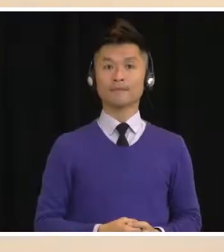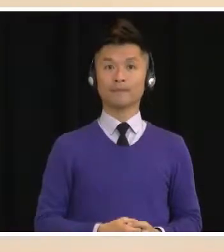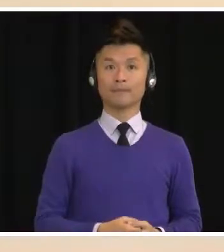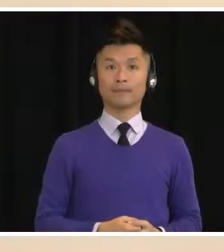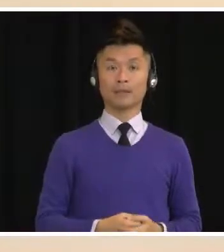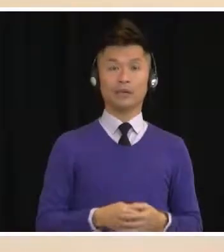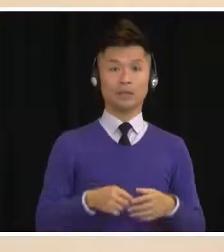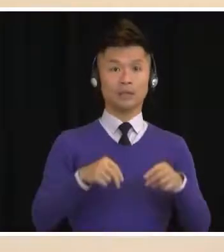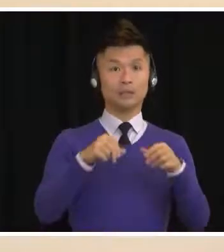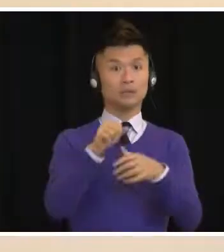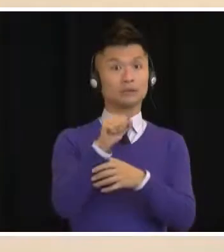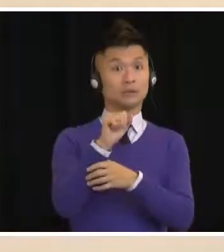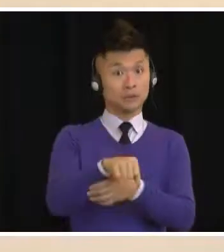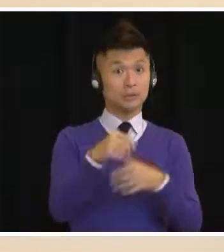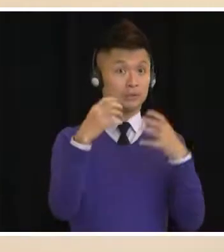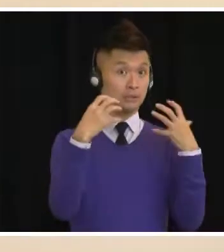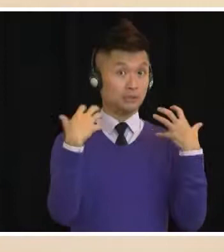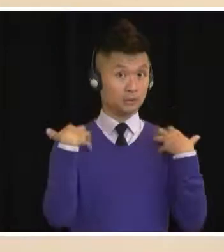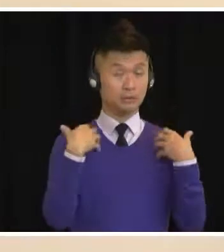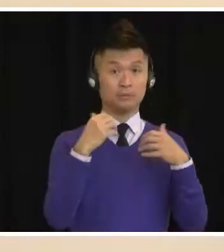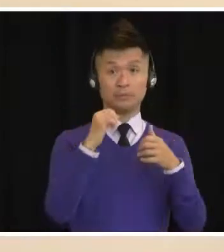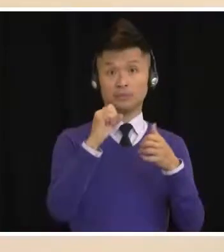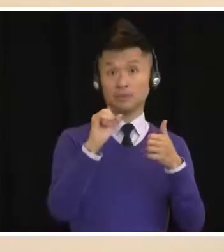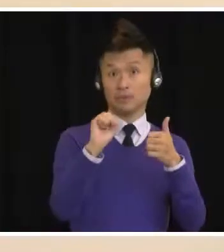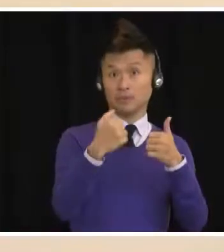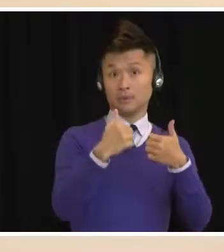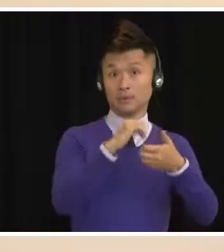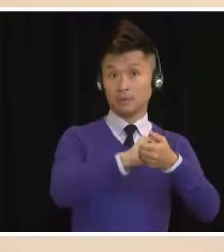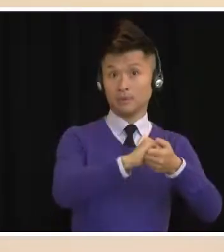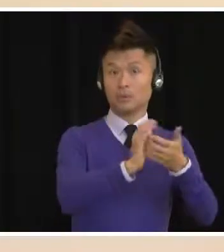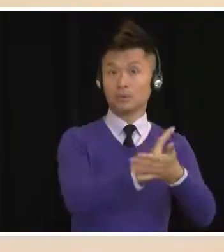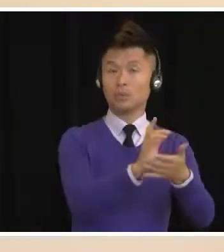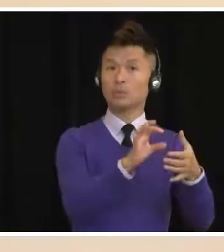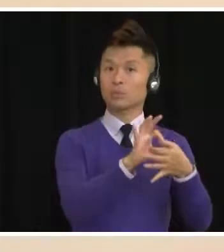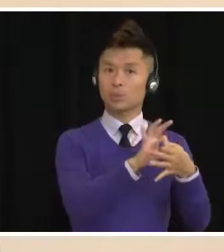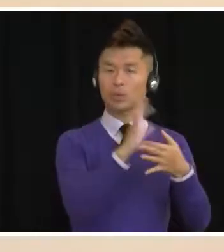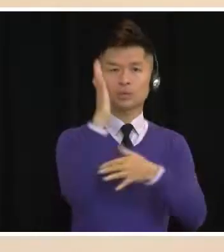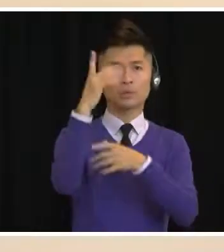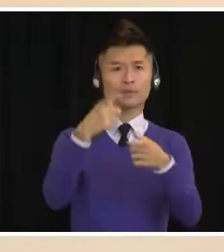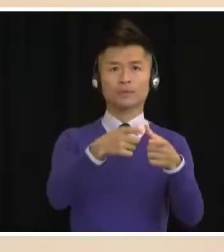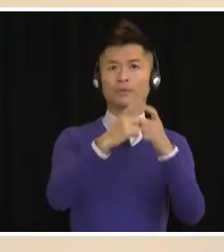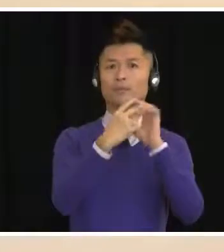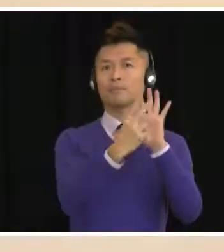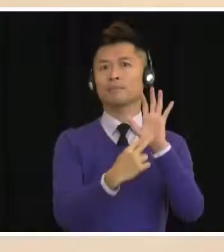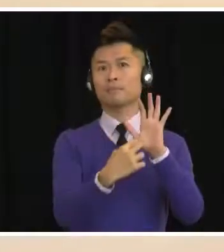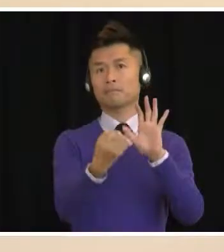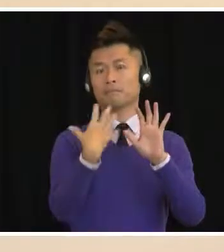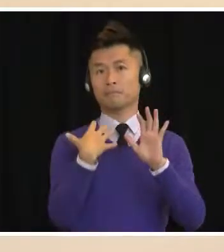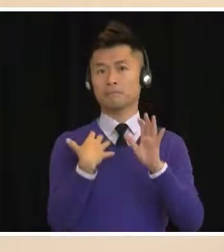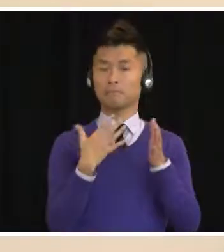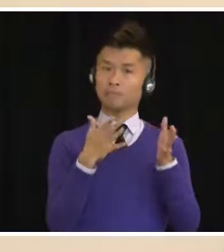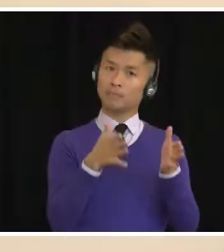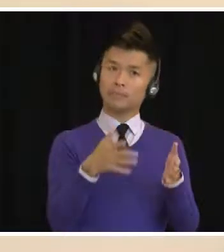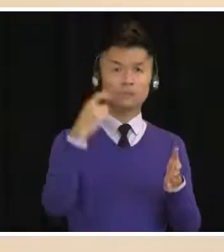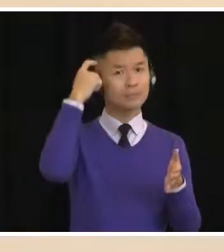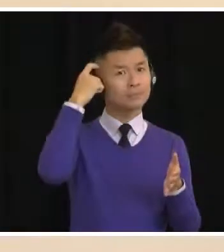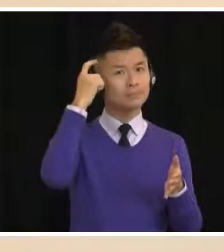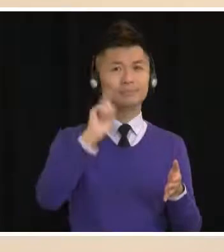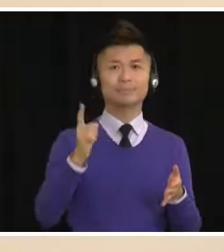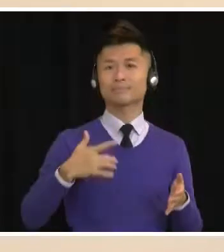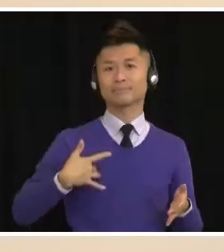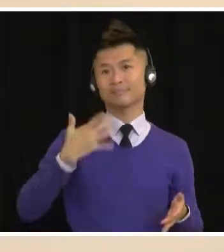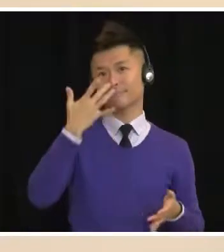I understand the answer in the list of issues. It says that I think there's an assumption that it will be